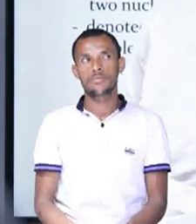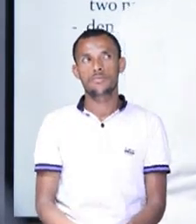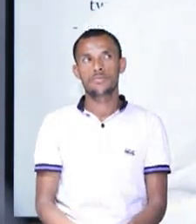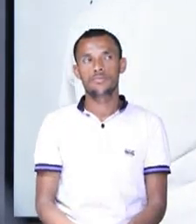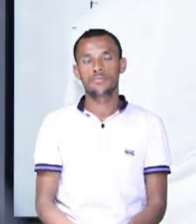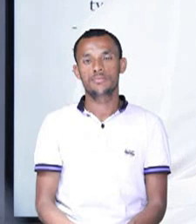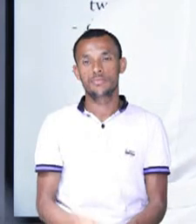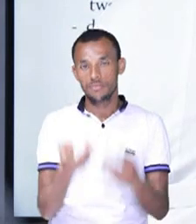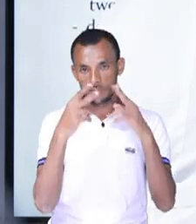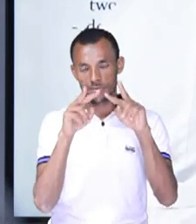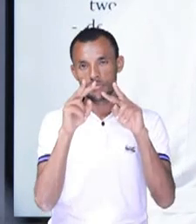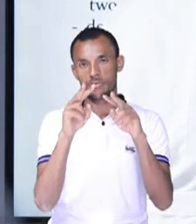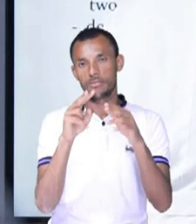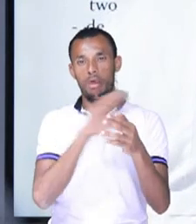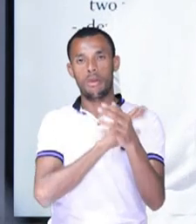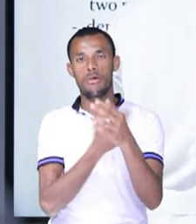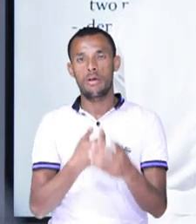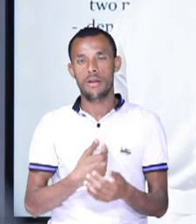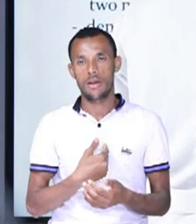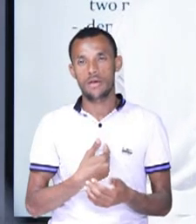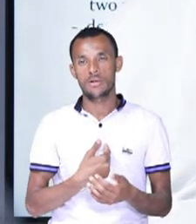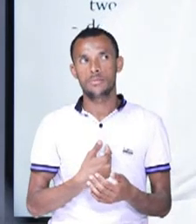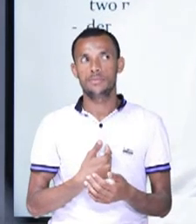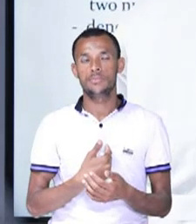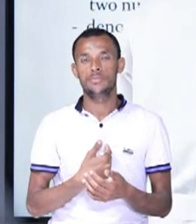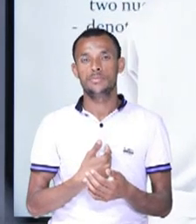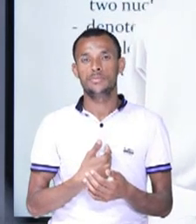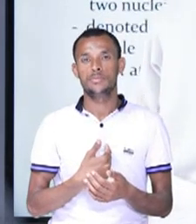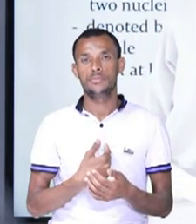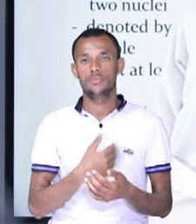H2. Assume this is energy. This is energy.